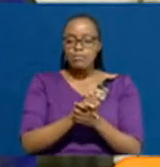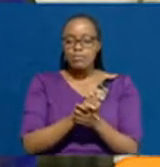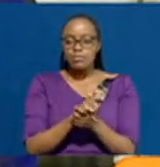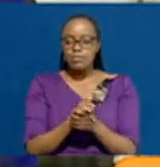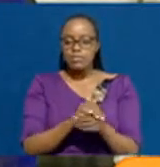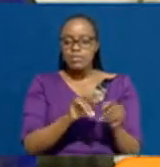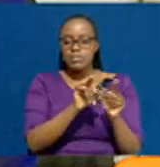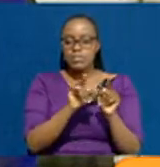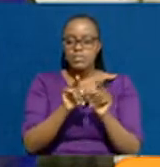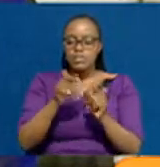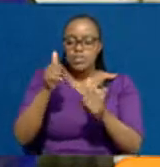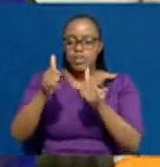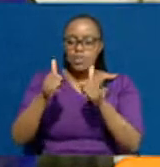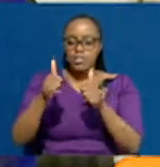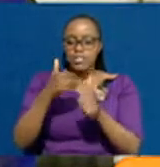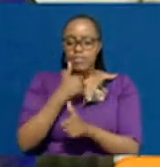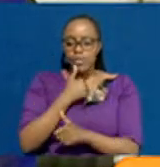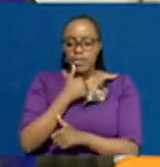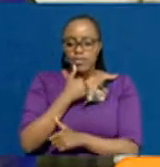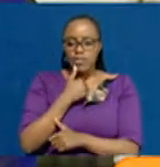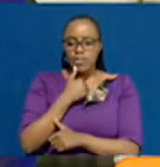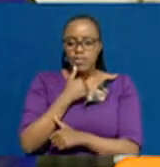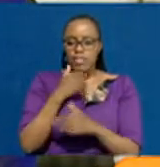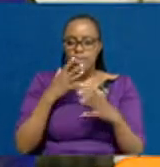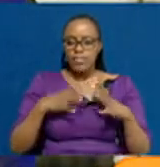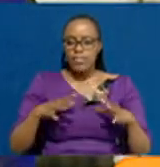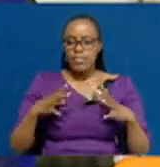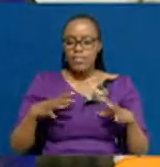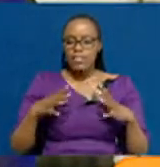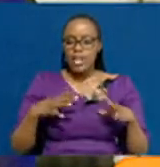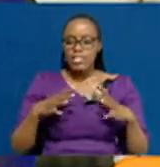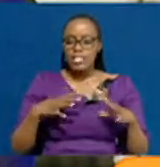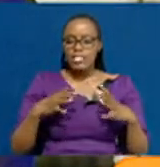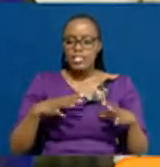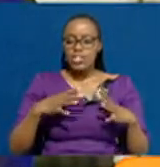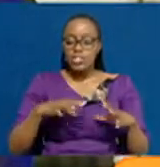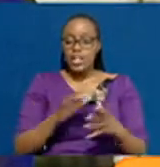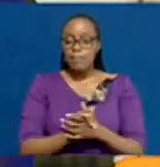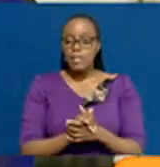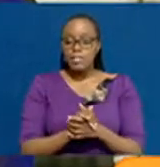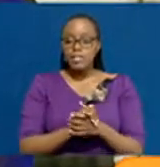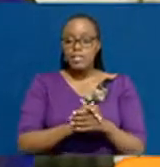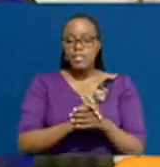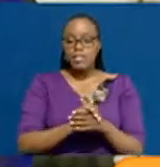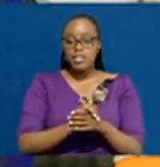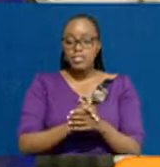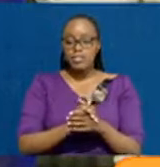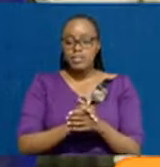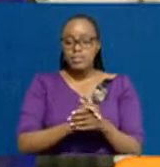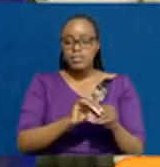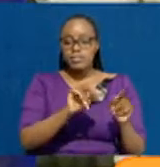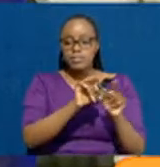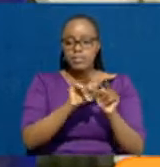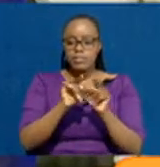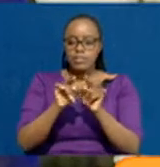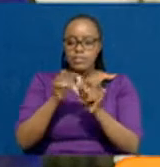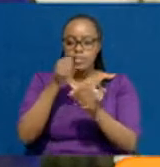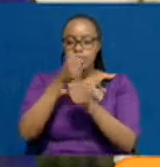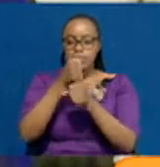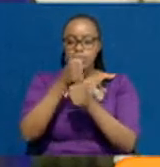workers, which in a population, once you get to 70%, you really consider that you have really